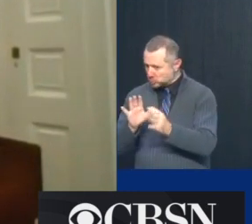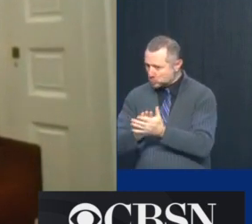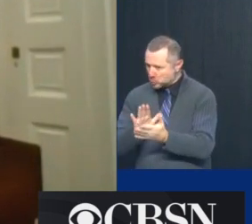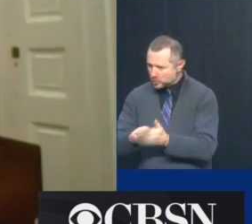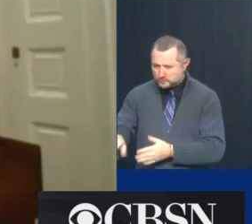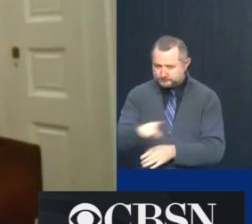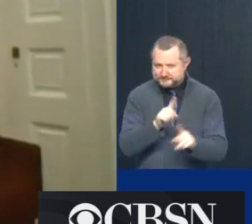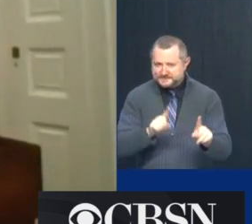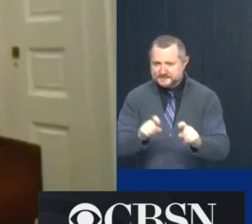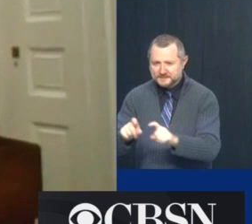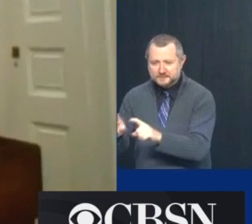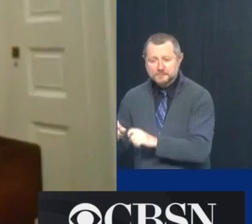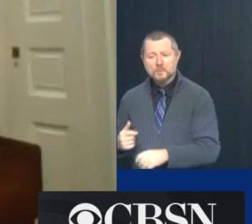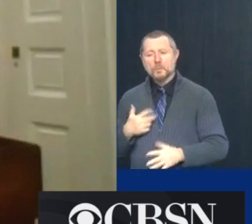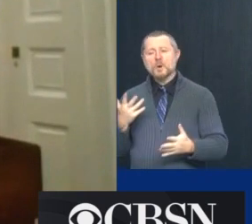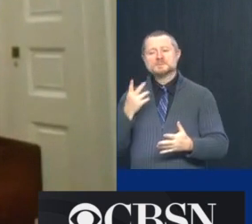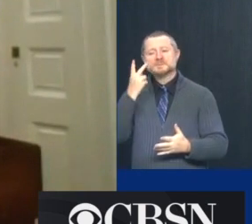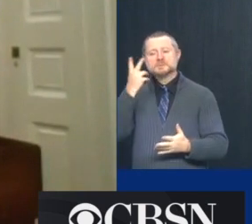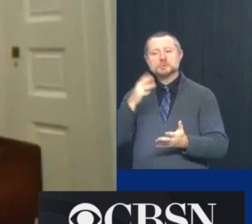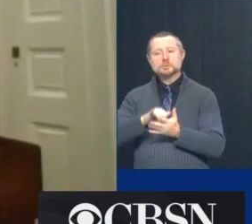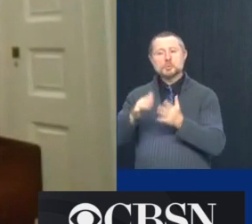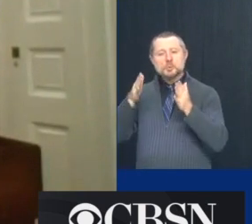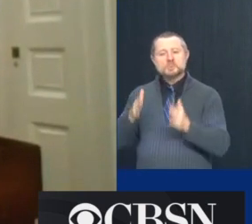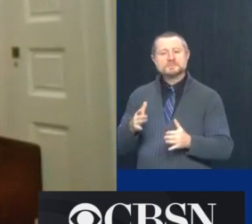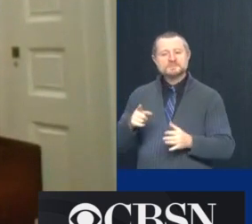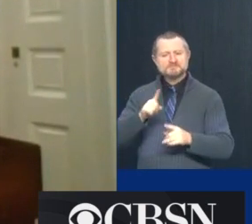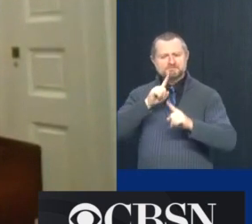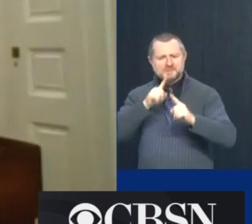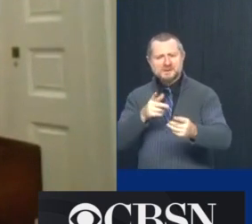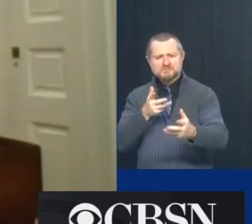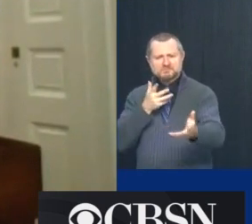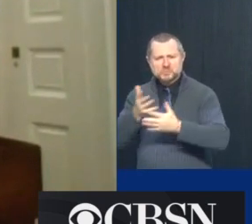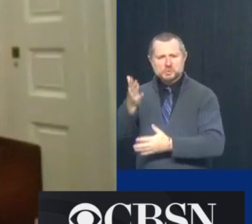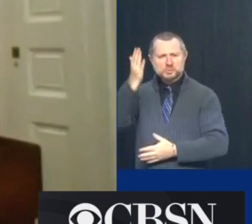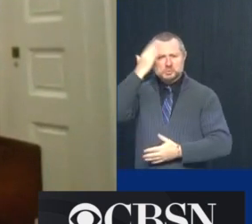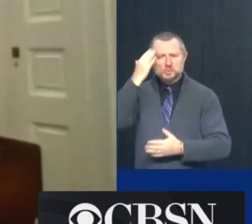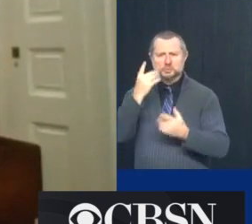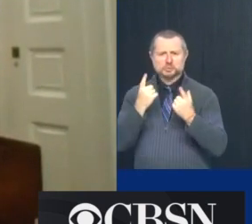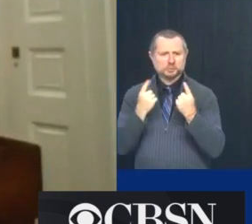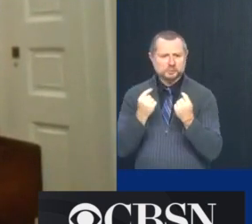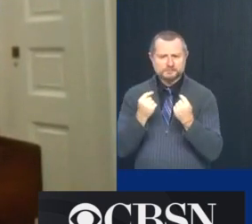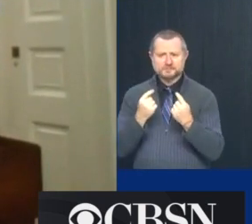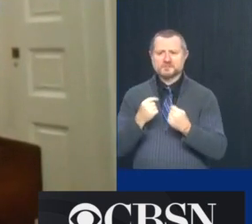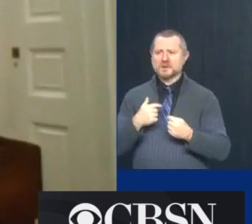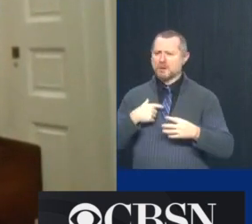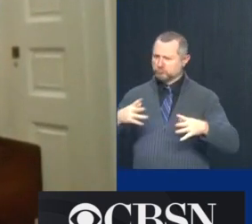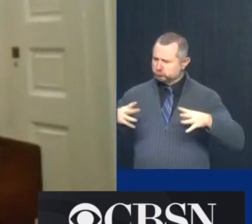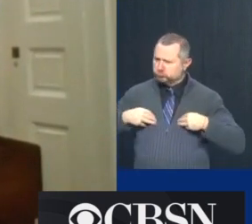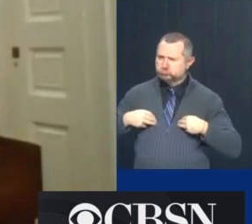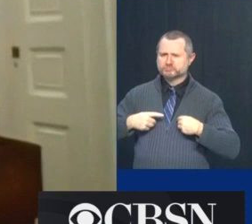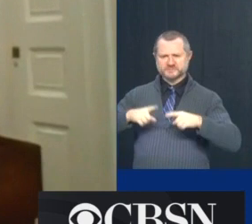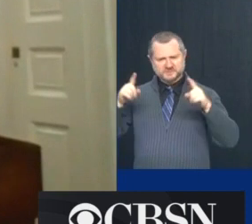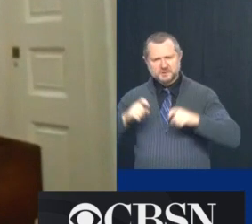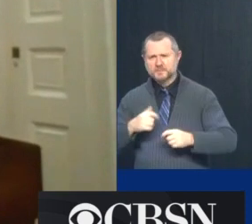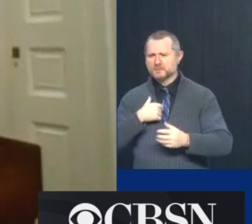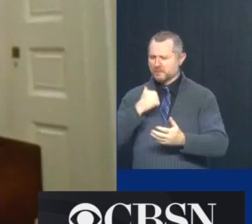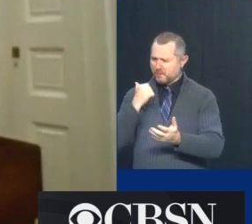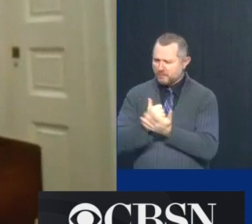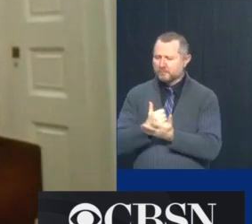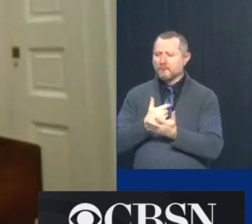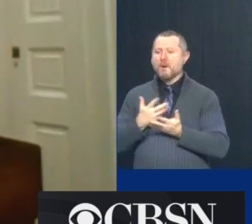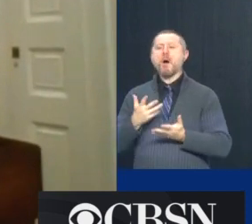New Yorkers are responding, and they're coming out and they're getting tested, and it's helping us to do the work we need to do to keep everyone